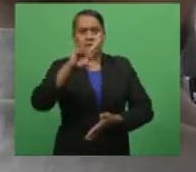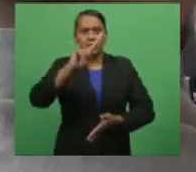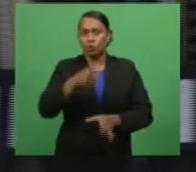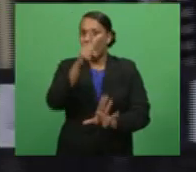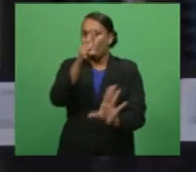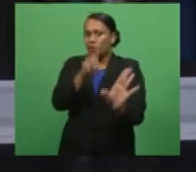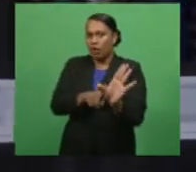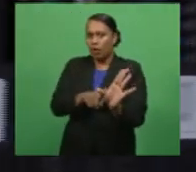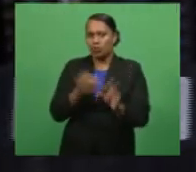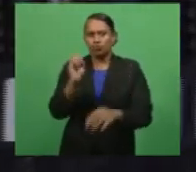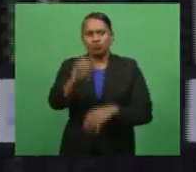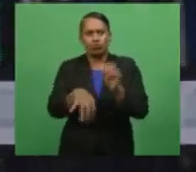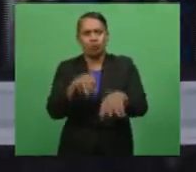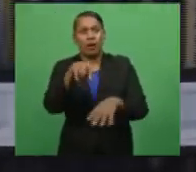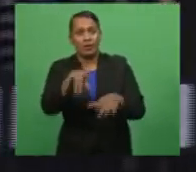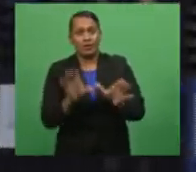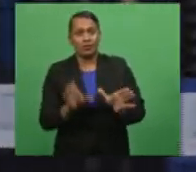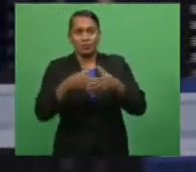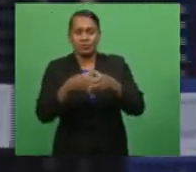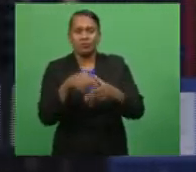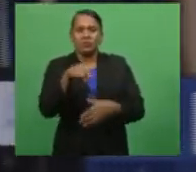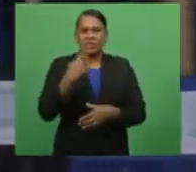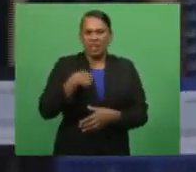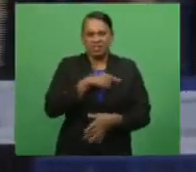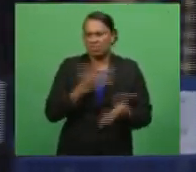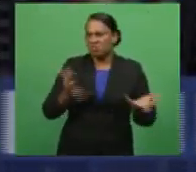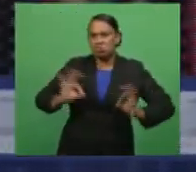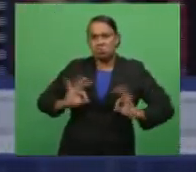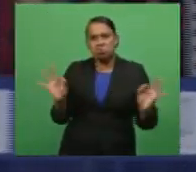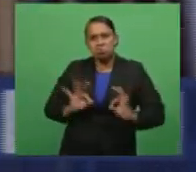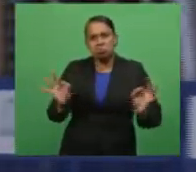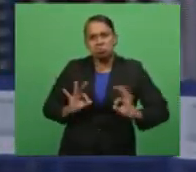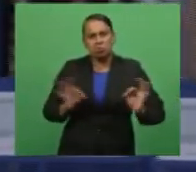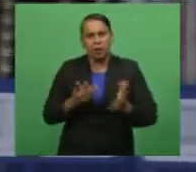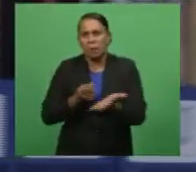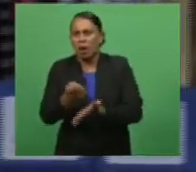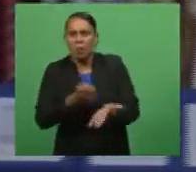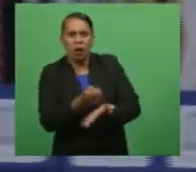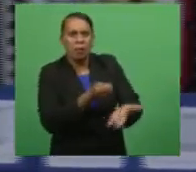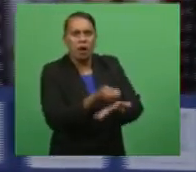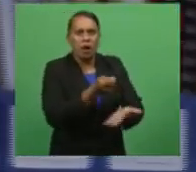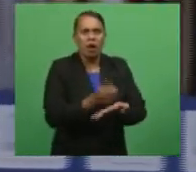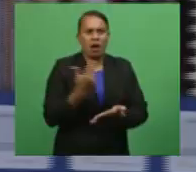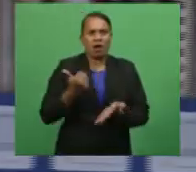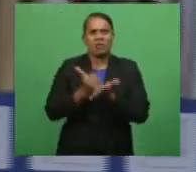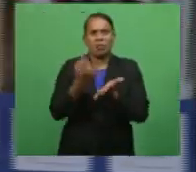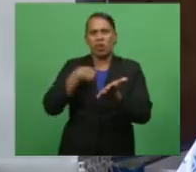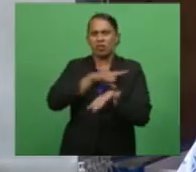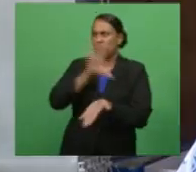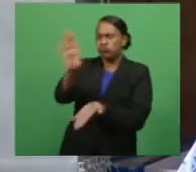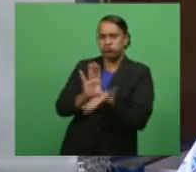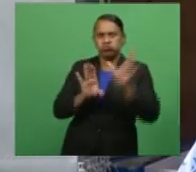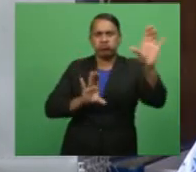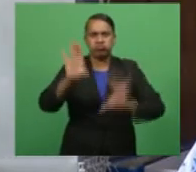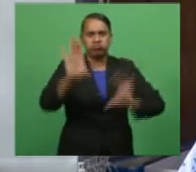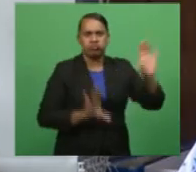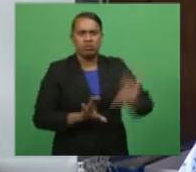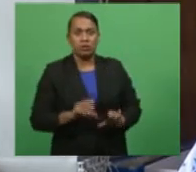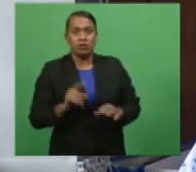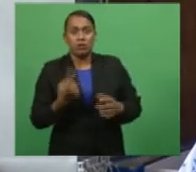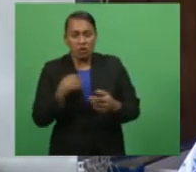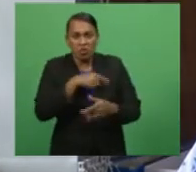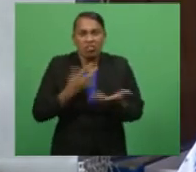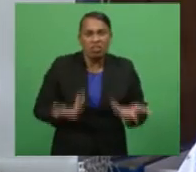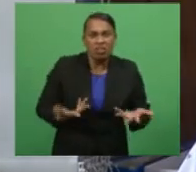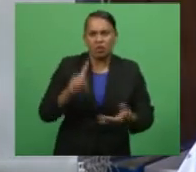have anyone with deep pockets backing them financially. We will depend a lot on the